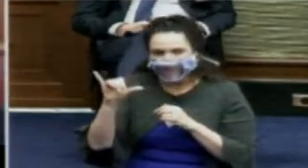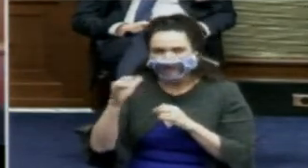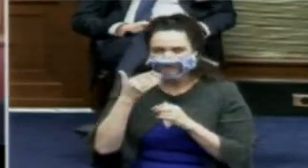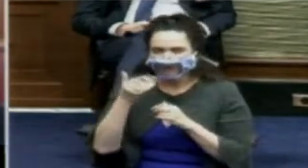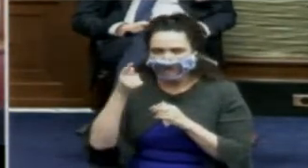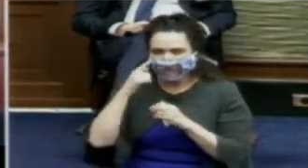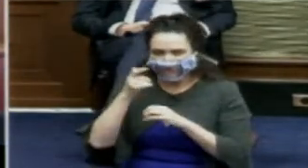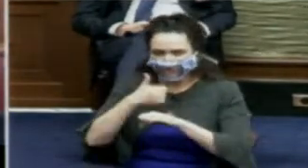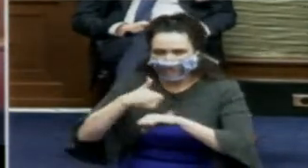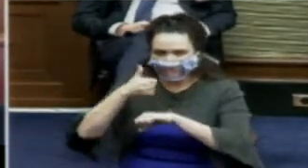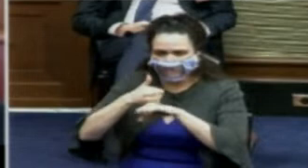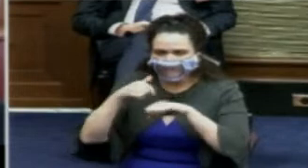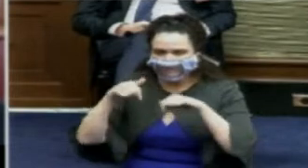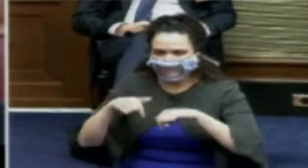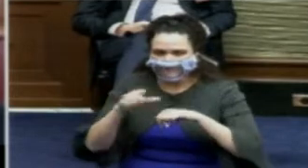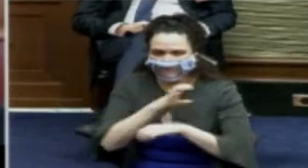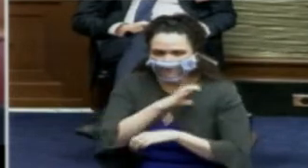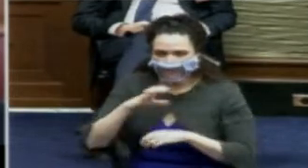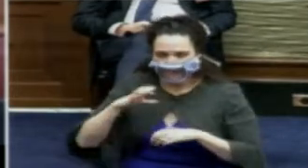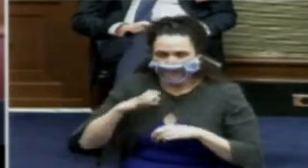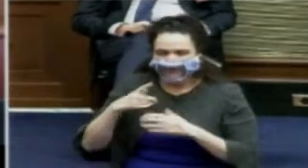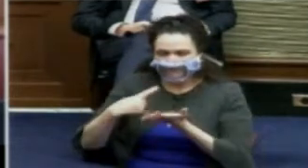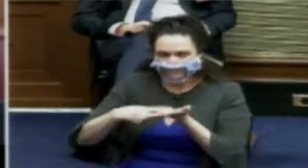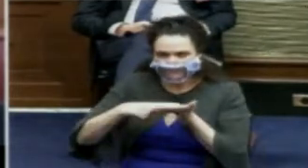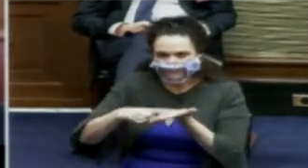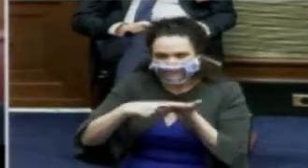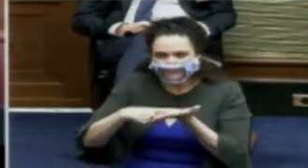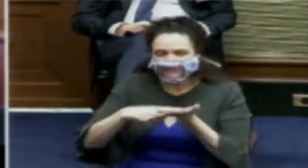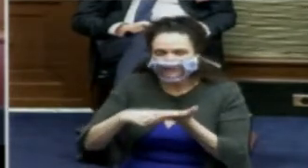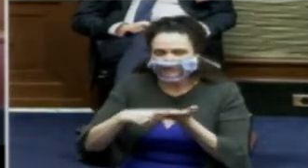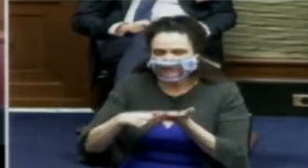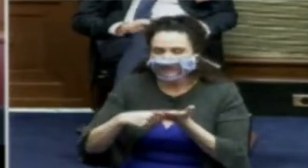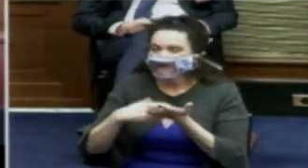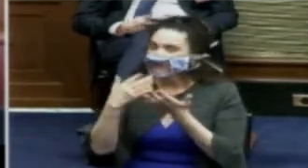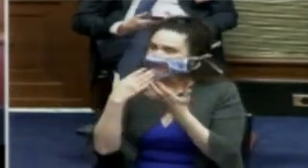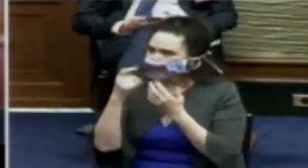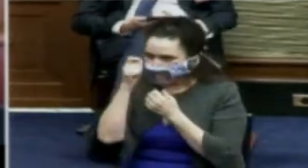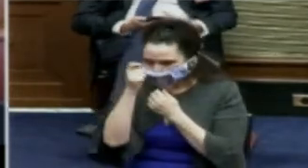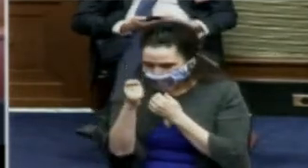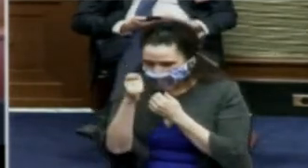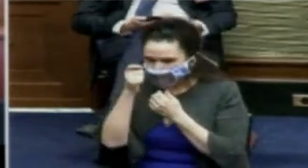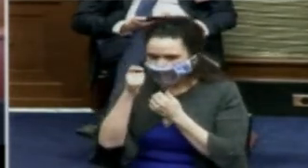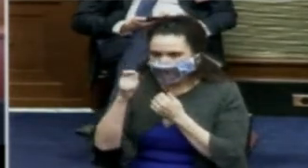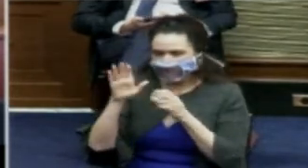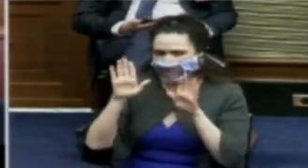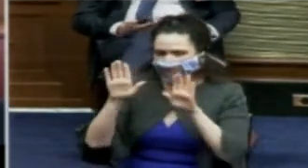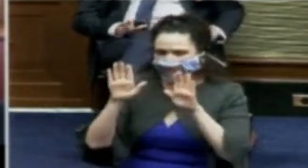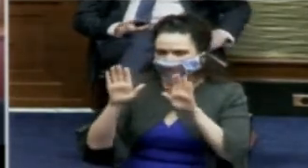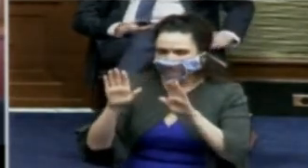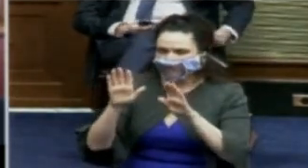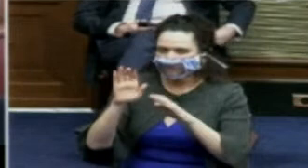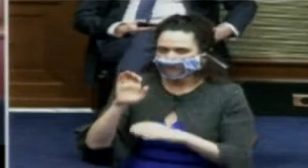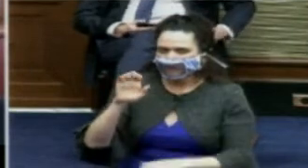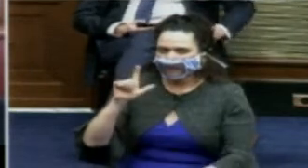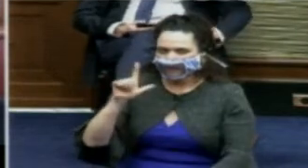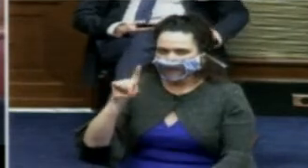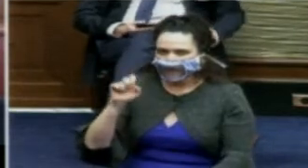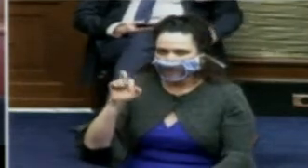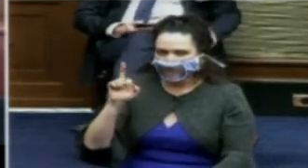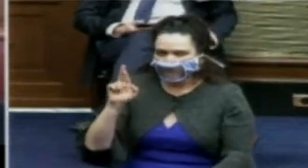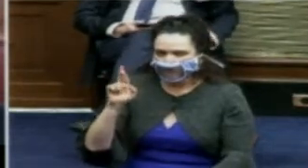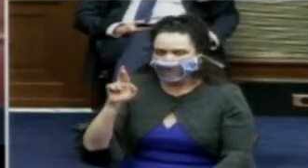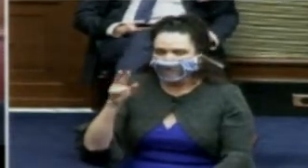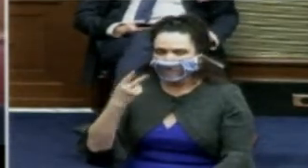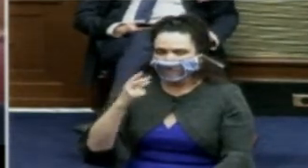course, to our wonderful delegate, Eleanor Holmes Norton, thank you. Just one comment to start